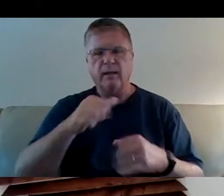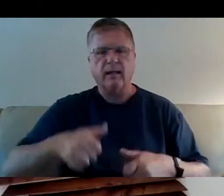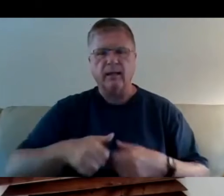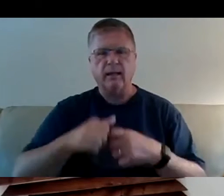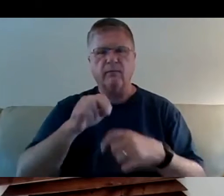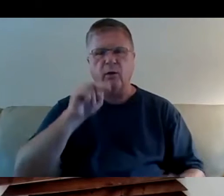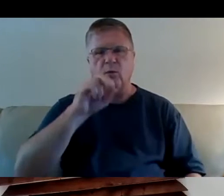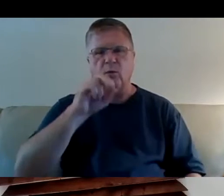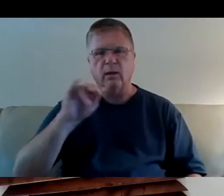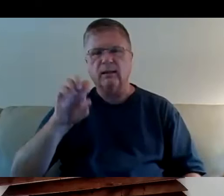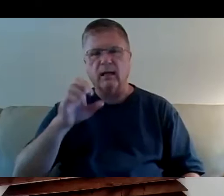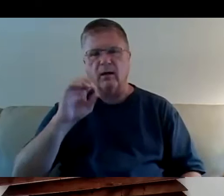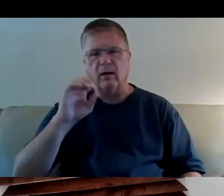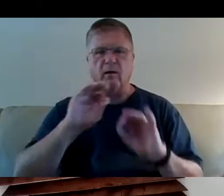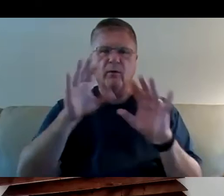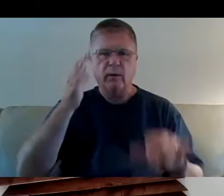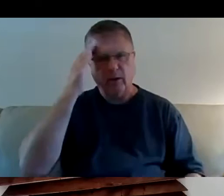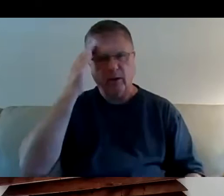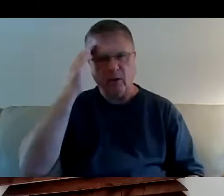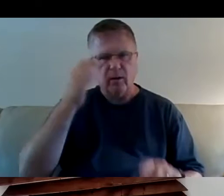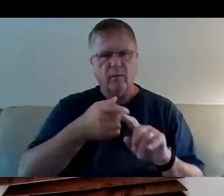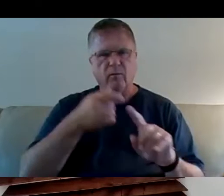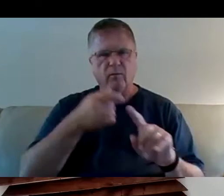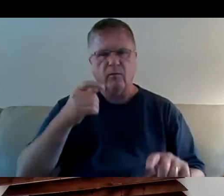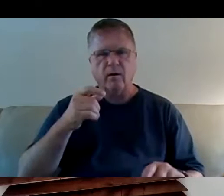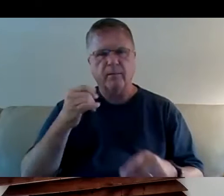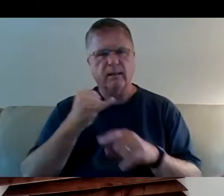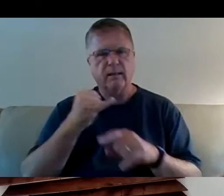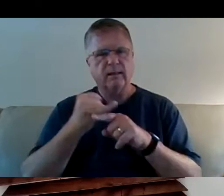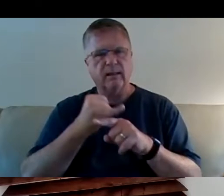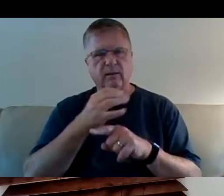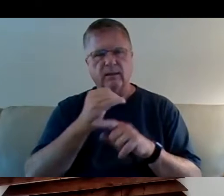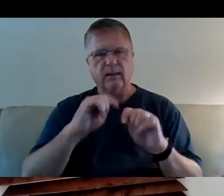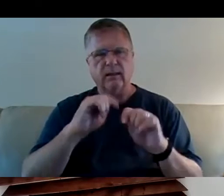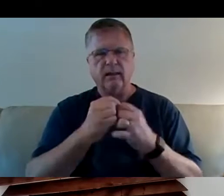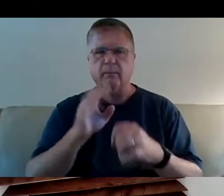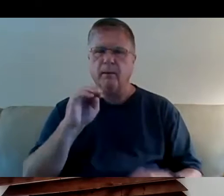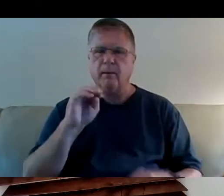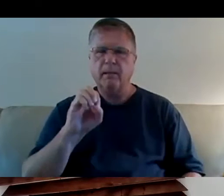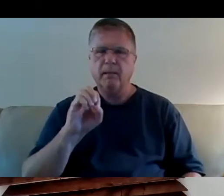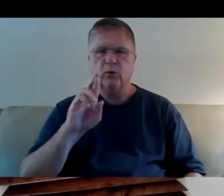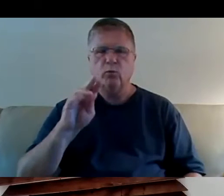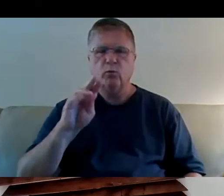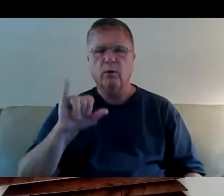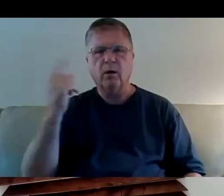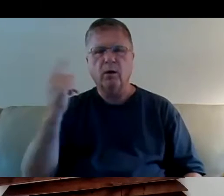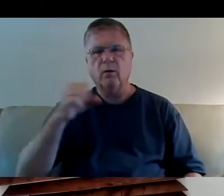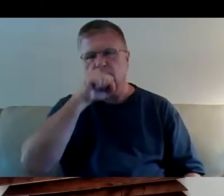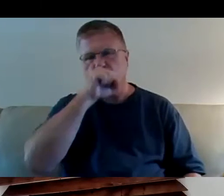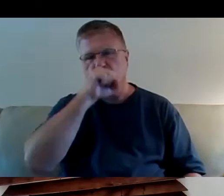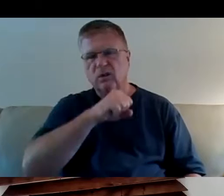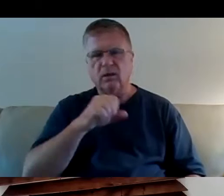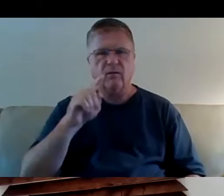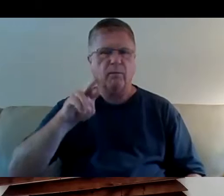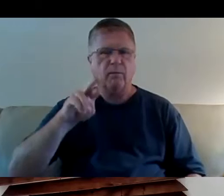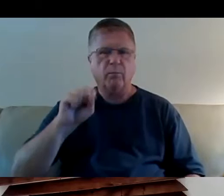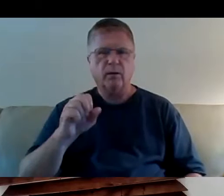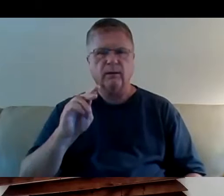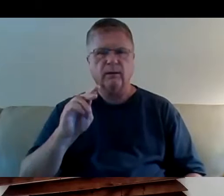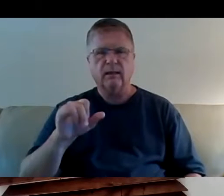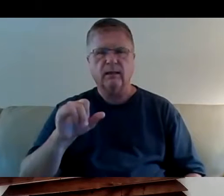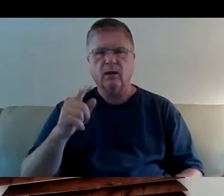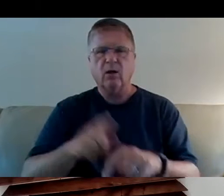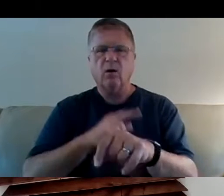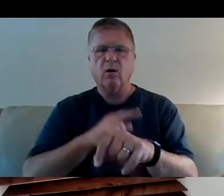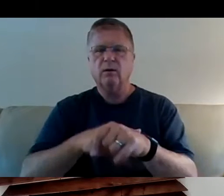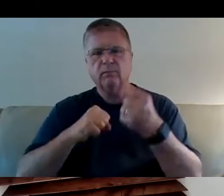obviously, for the Steelers and the team, but Mrs. Rooney has always had a particular love for the city's parks. She was a longtime champion of the Parks